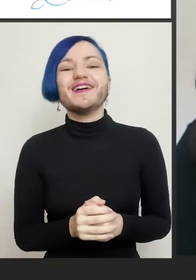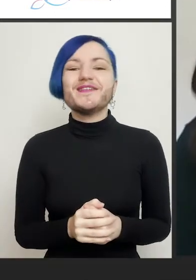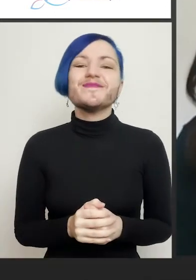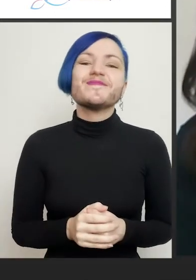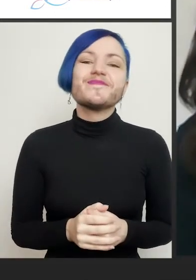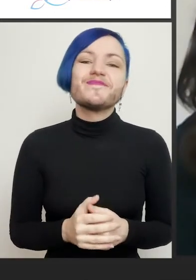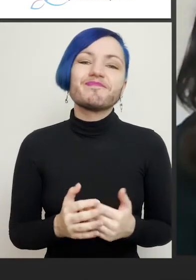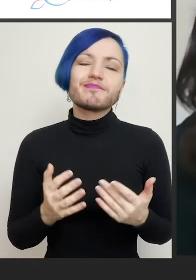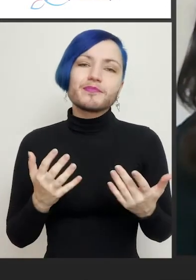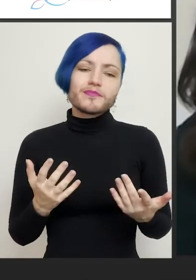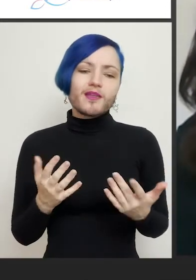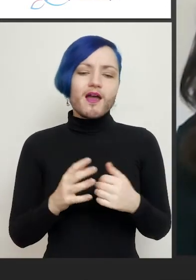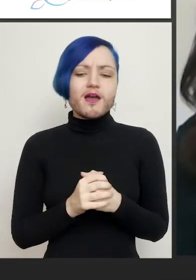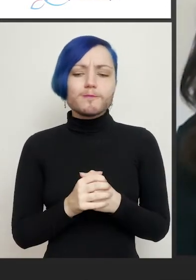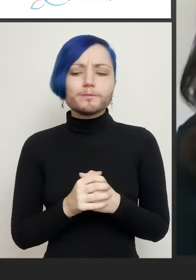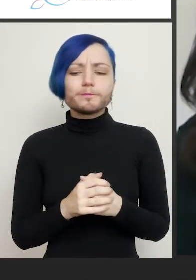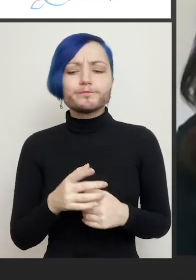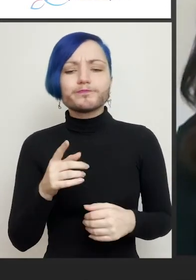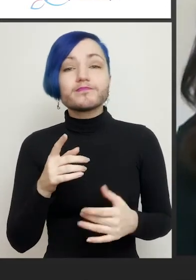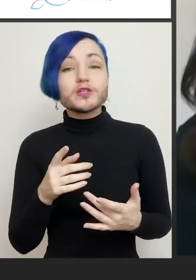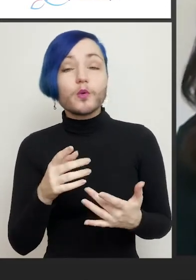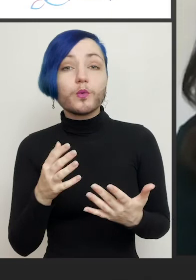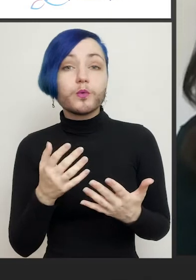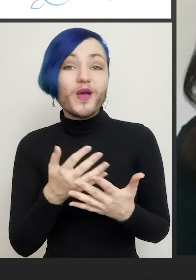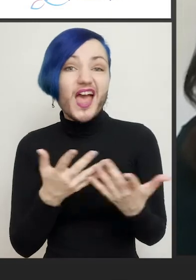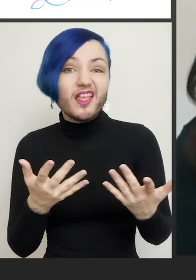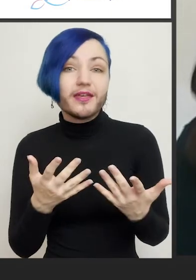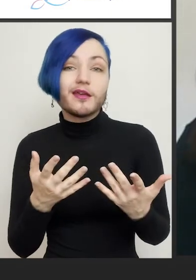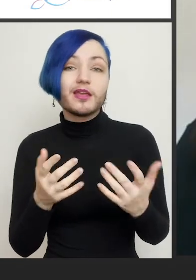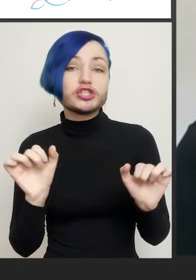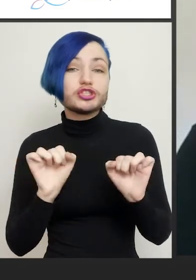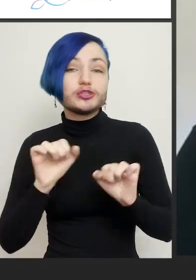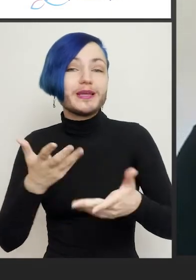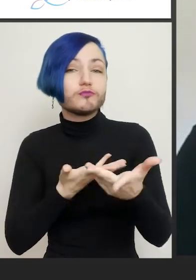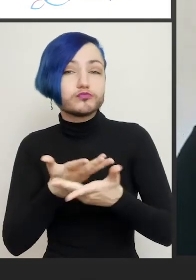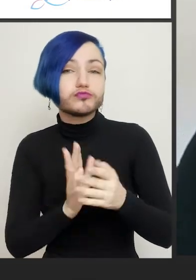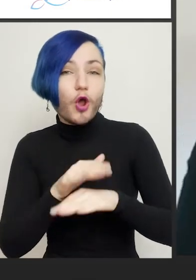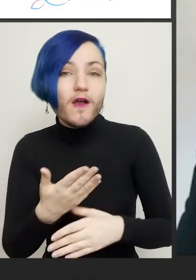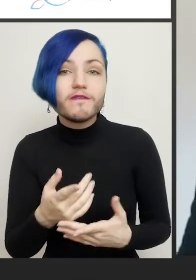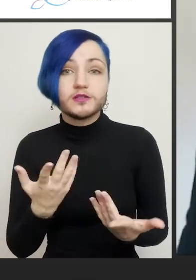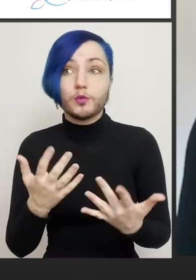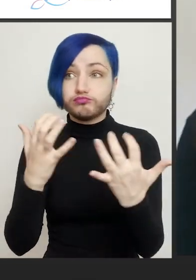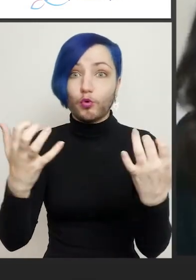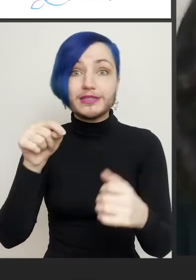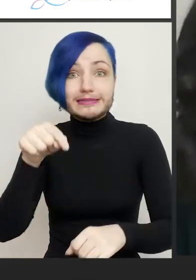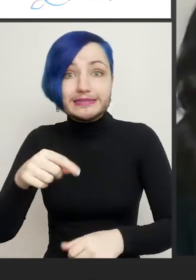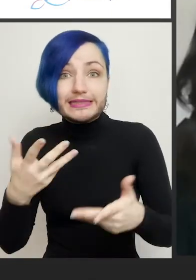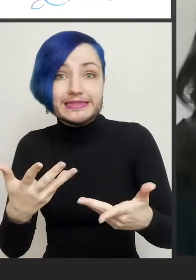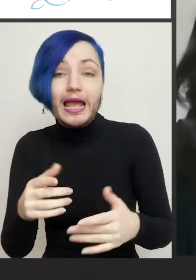But was there anything that you felt that I maybe didn't cover, that you felt, you've got an audience of people who